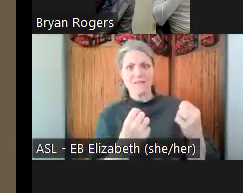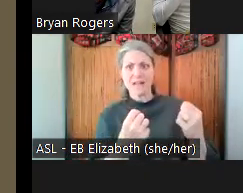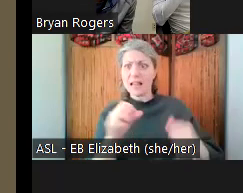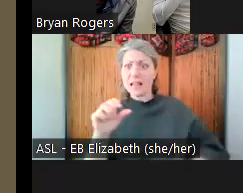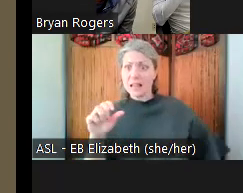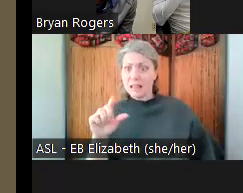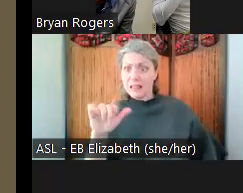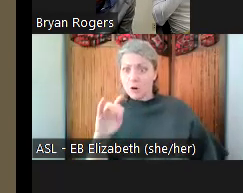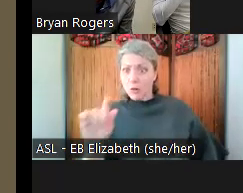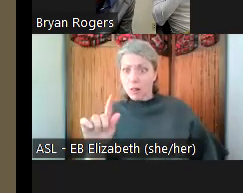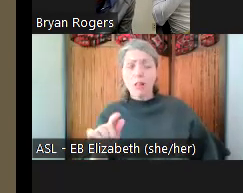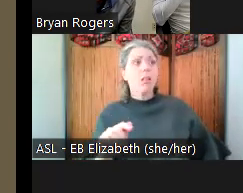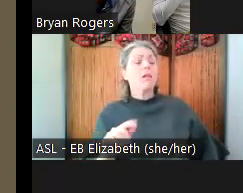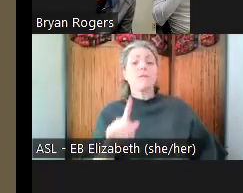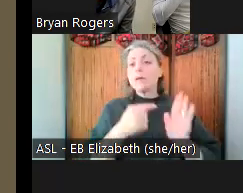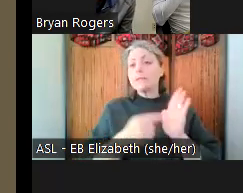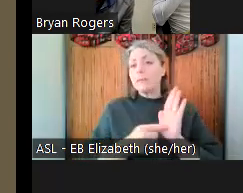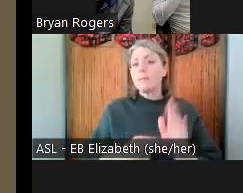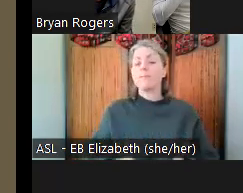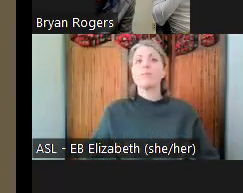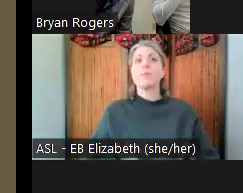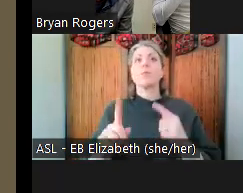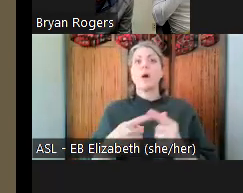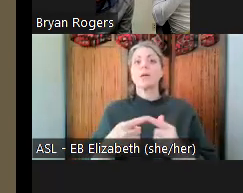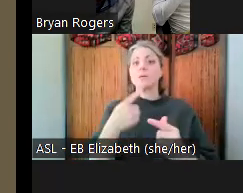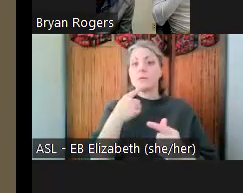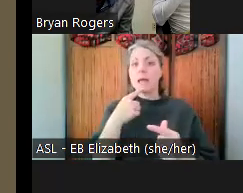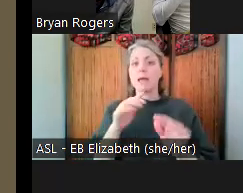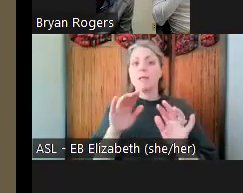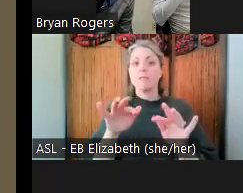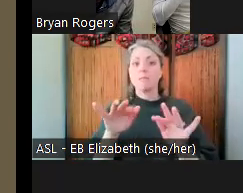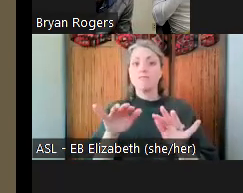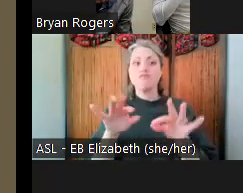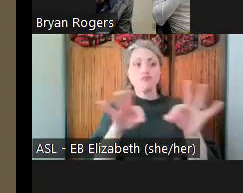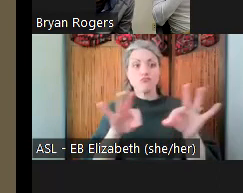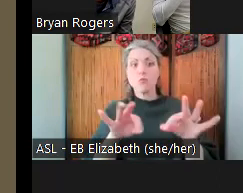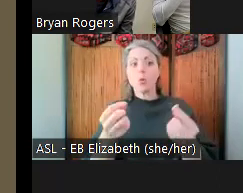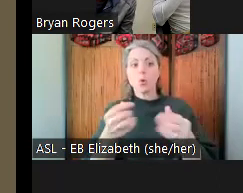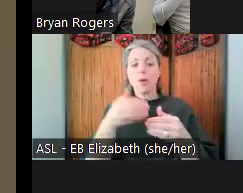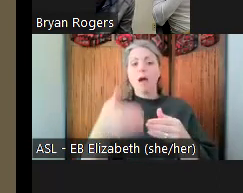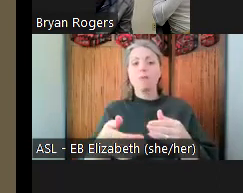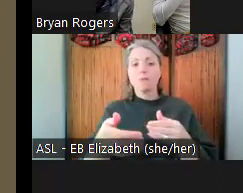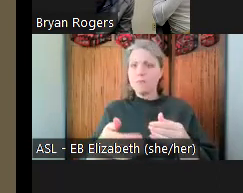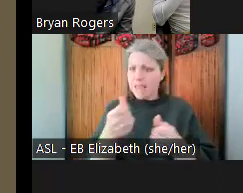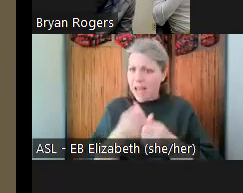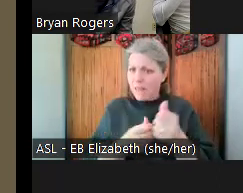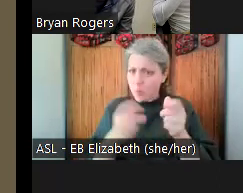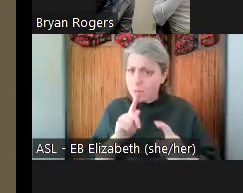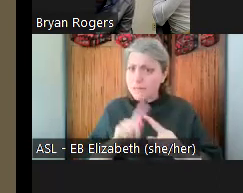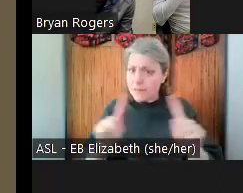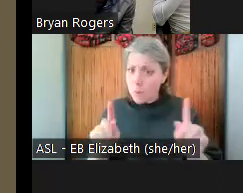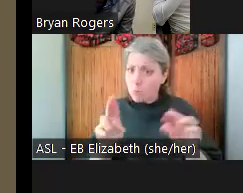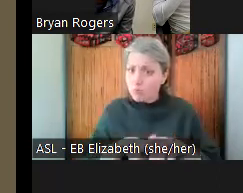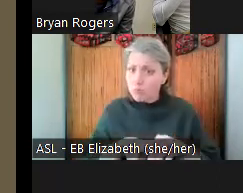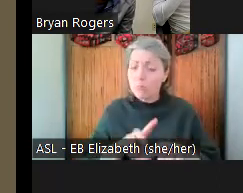For example, when you're giving directions, if someone's, of course, again, everyone is different, but someone